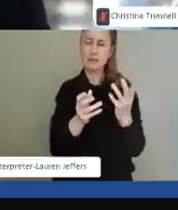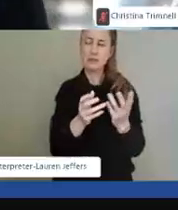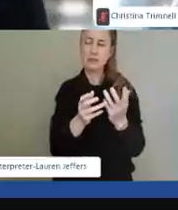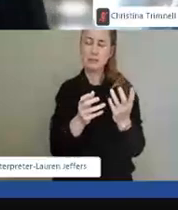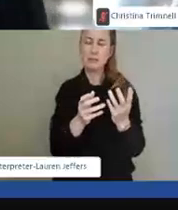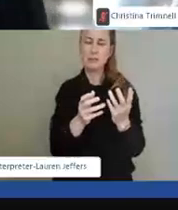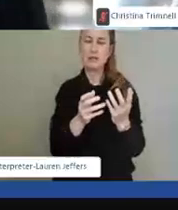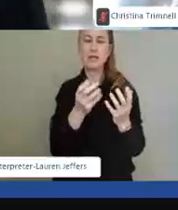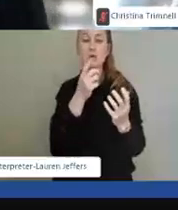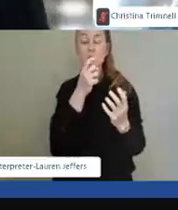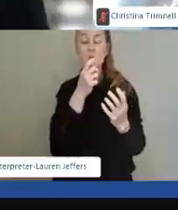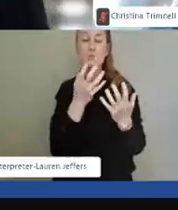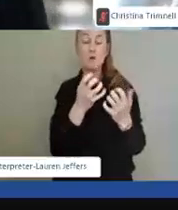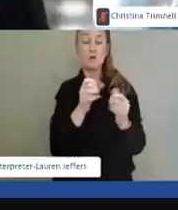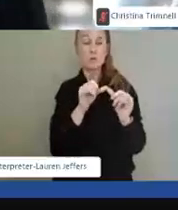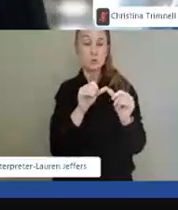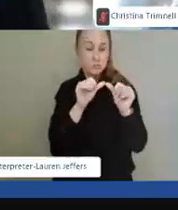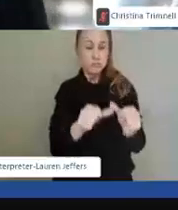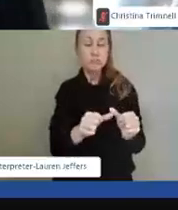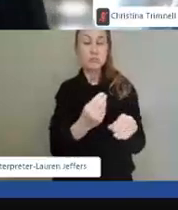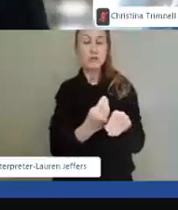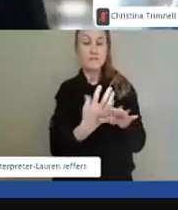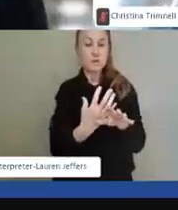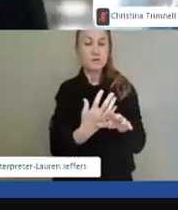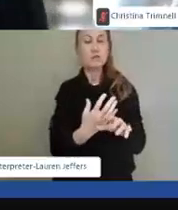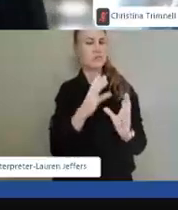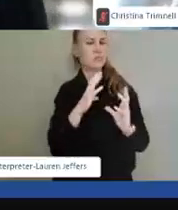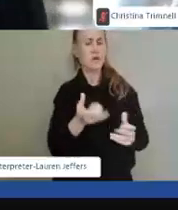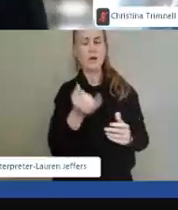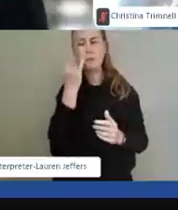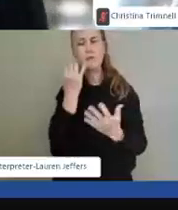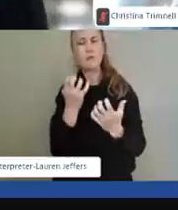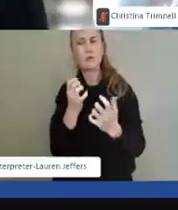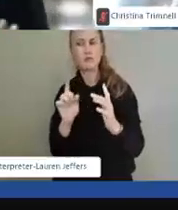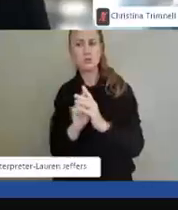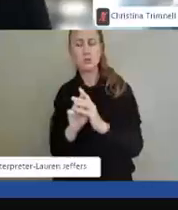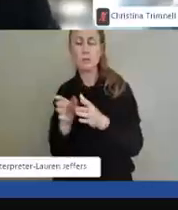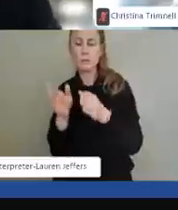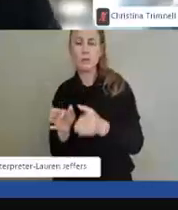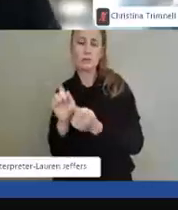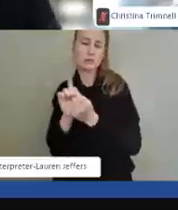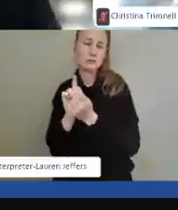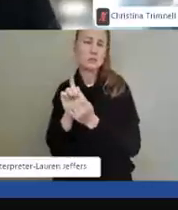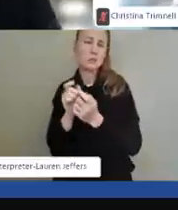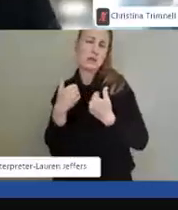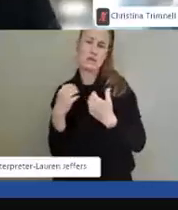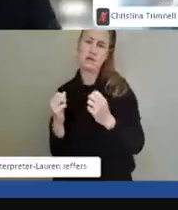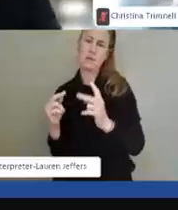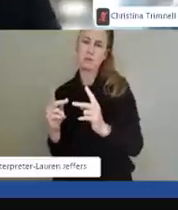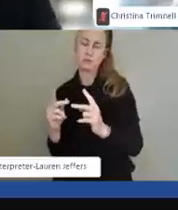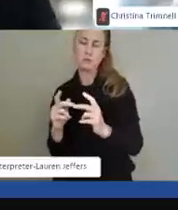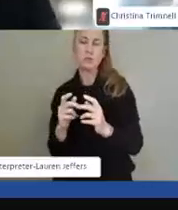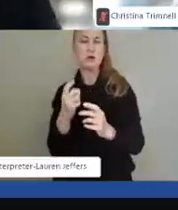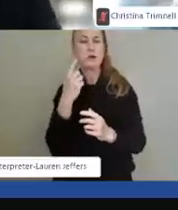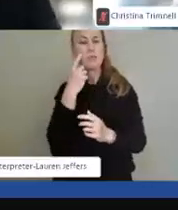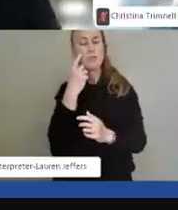virtual can stay that way, but that those of us who would like to attend personally would also have that opportunity. I think